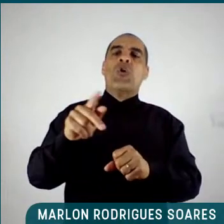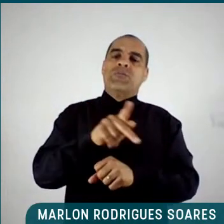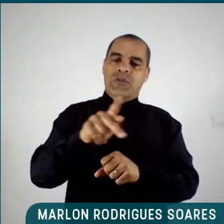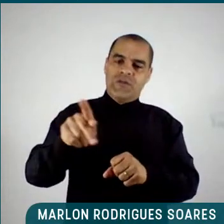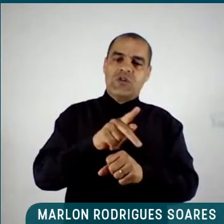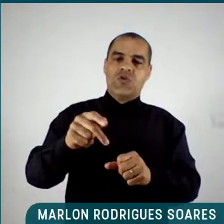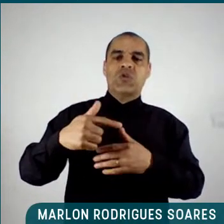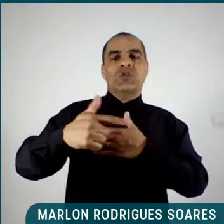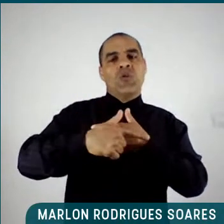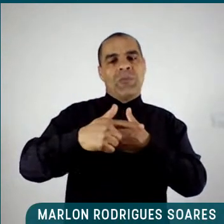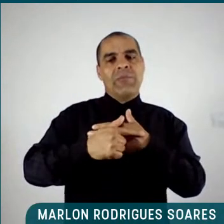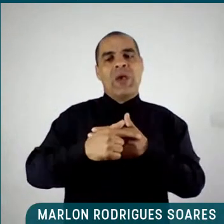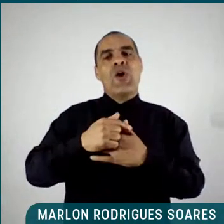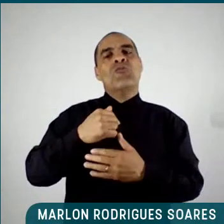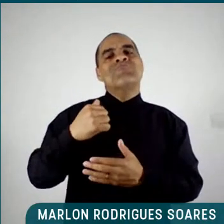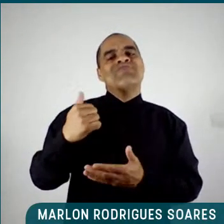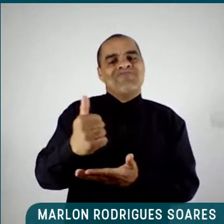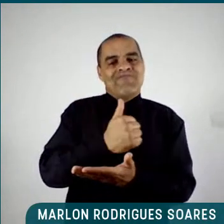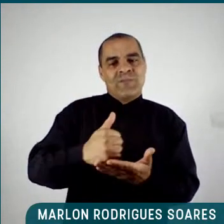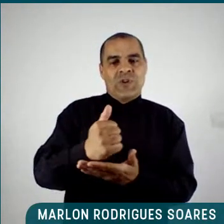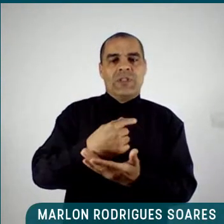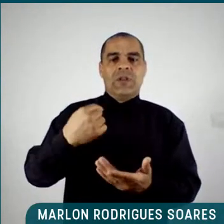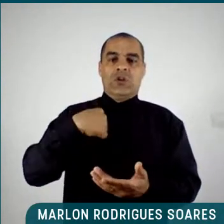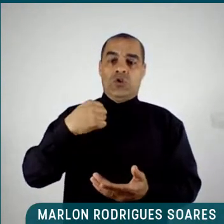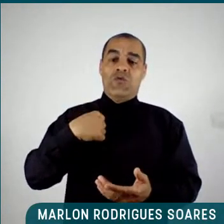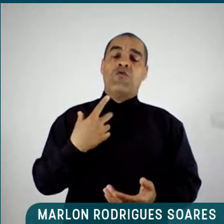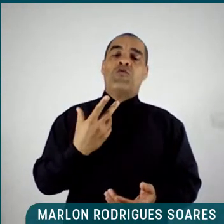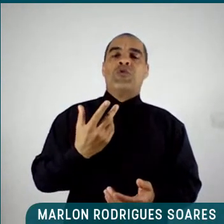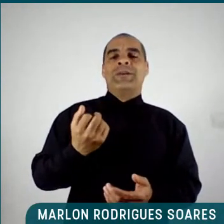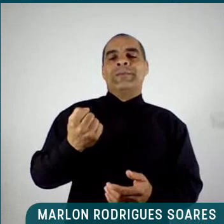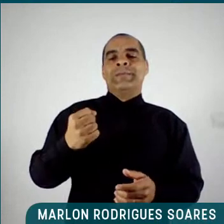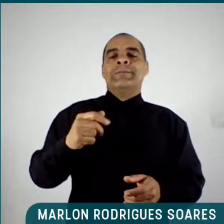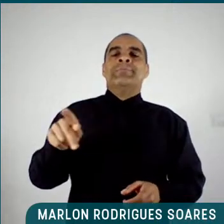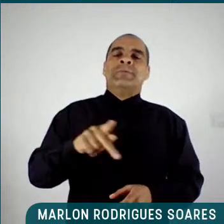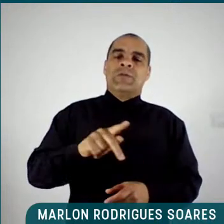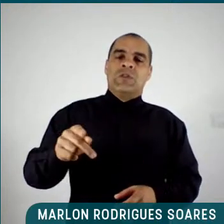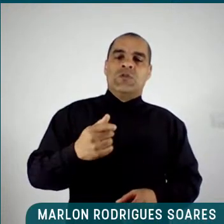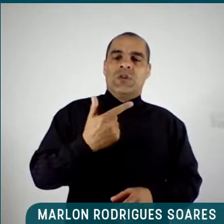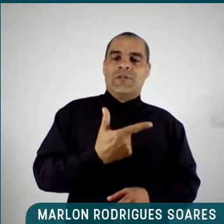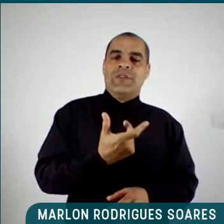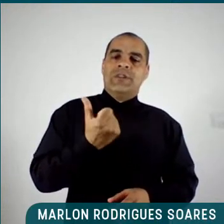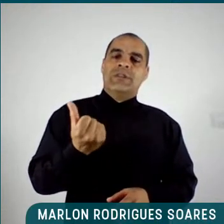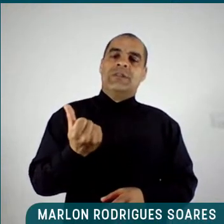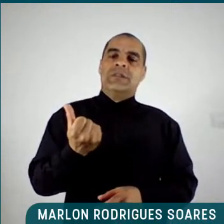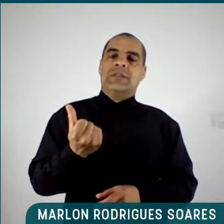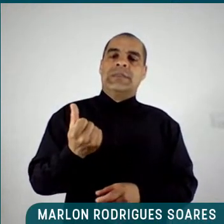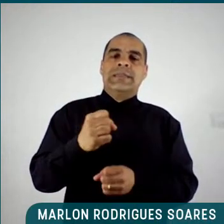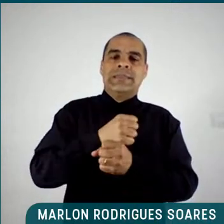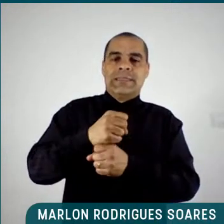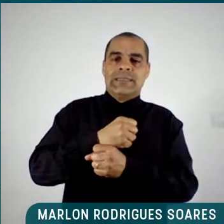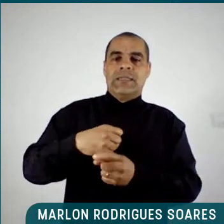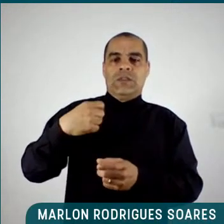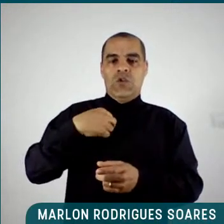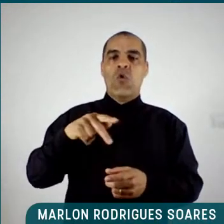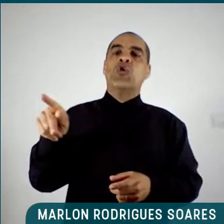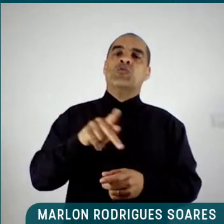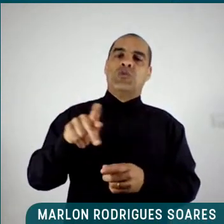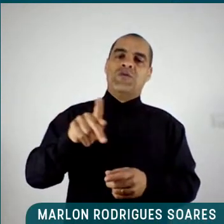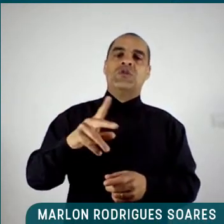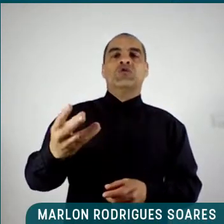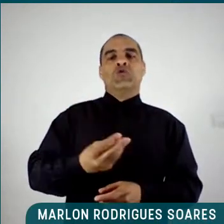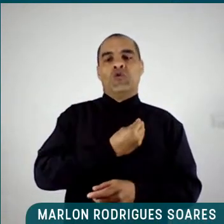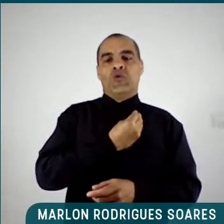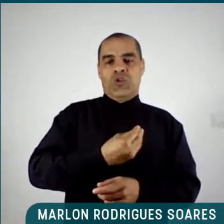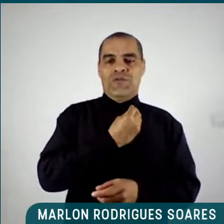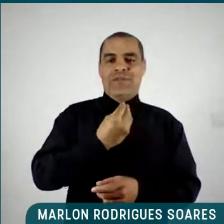and opinion formers, we have a fundamental role in that. I was a teacher for 26 years, and as a